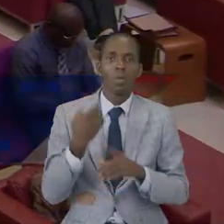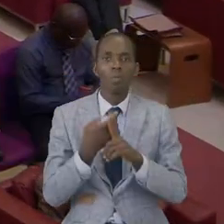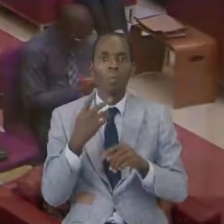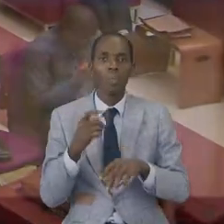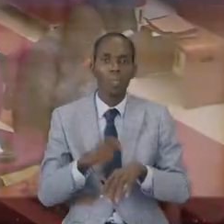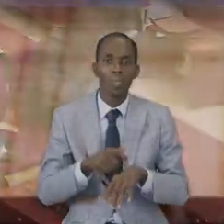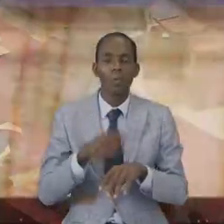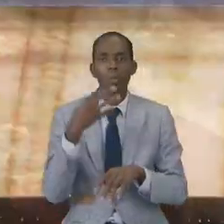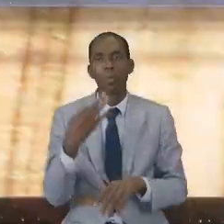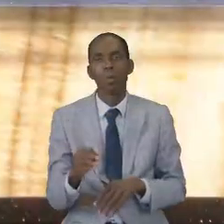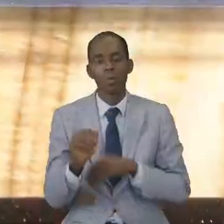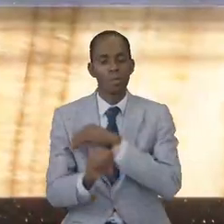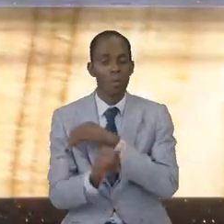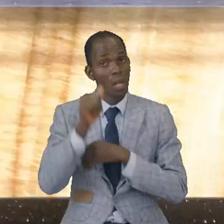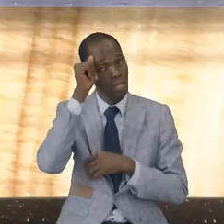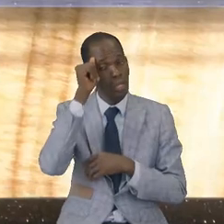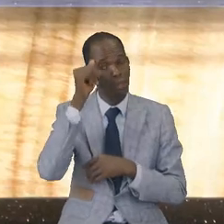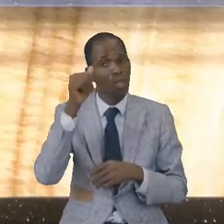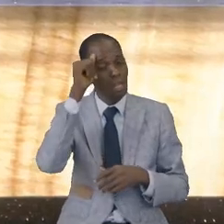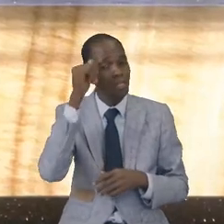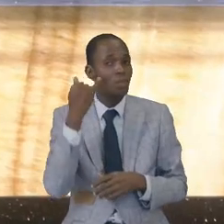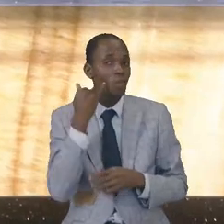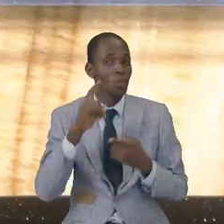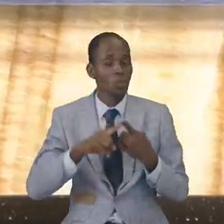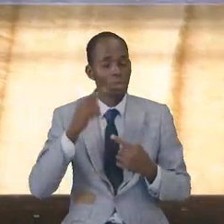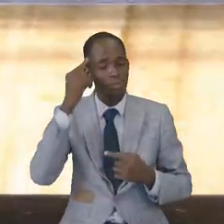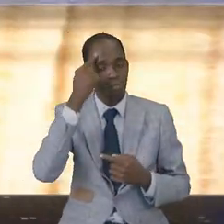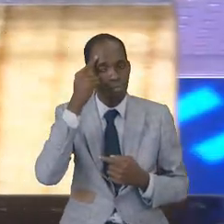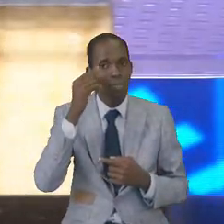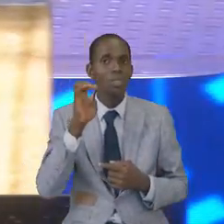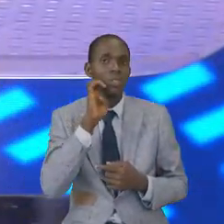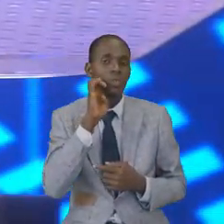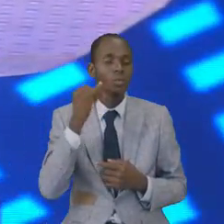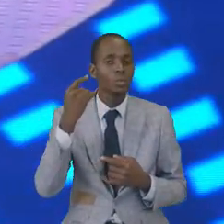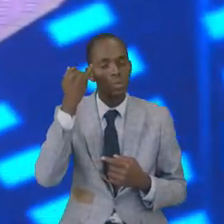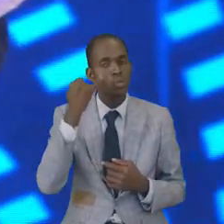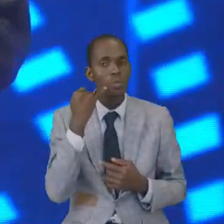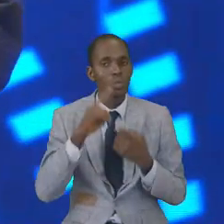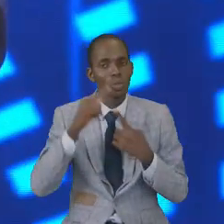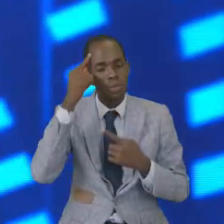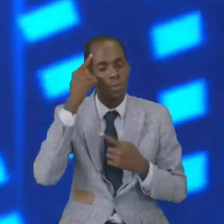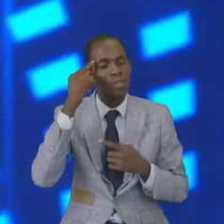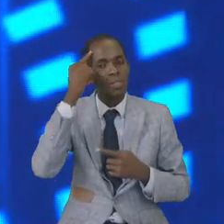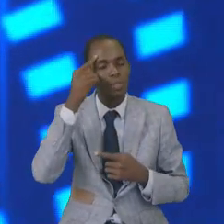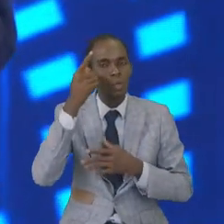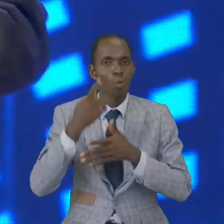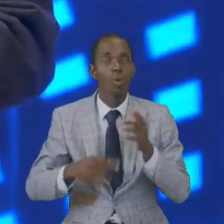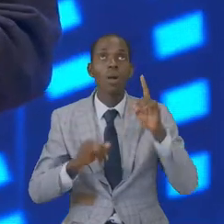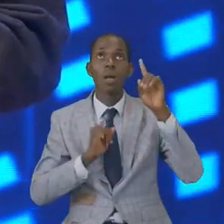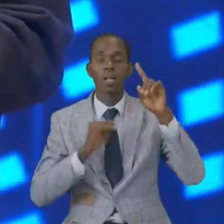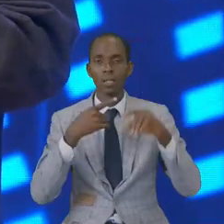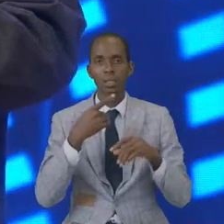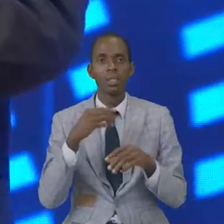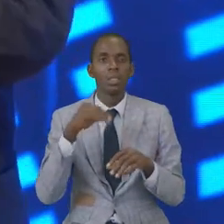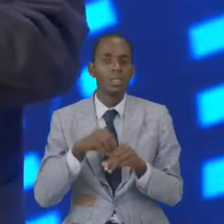of Adam, Adam should have considered, and Eve should have considered. "Consider what I say. If in any,